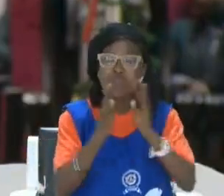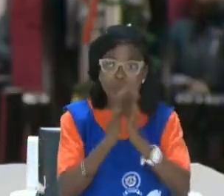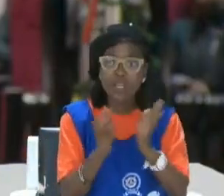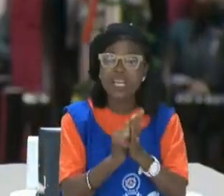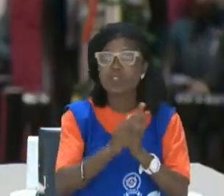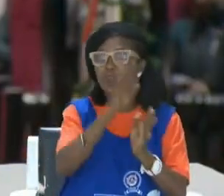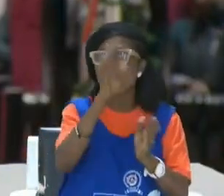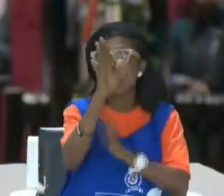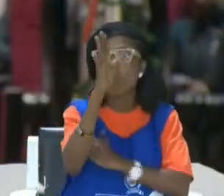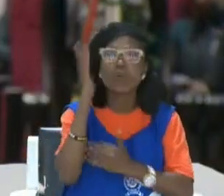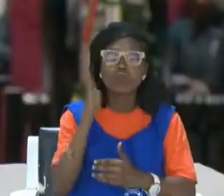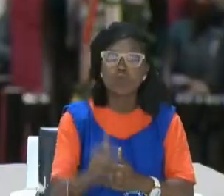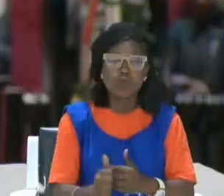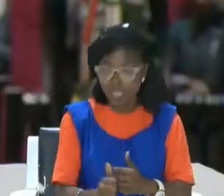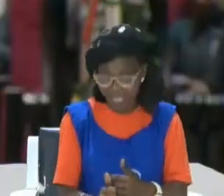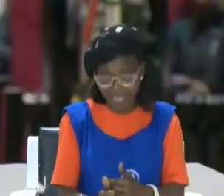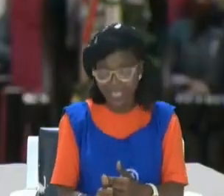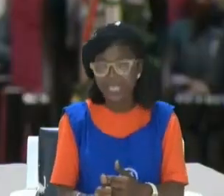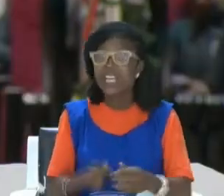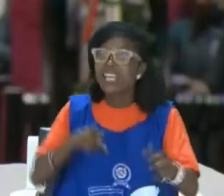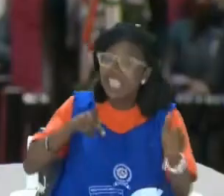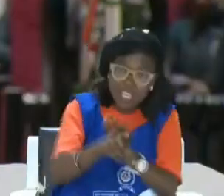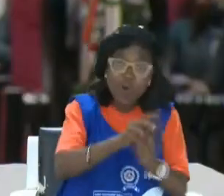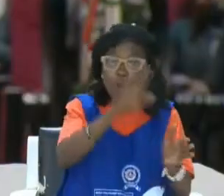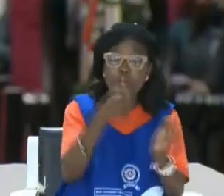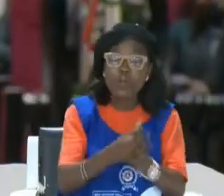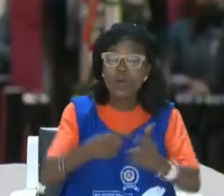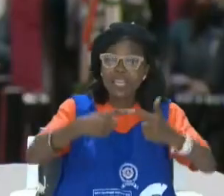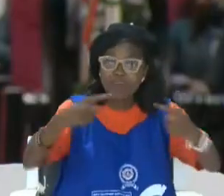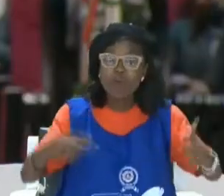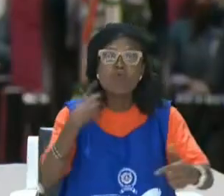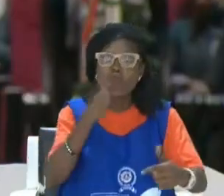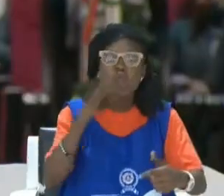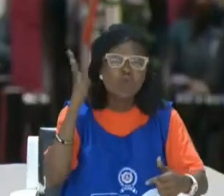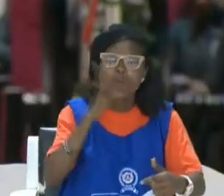who will be there to watch you enjoy?